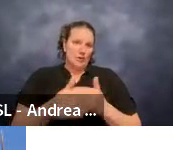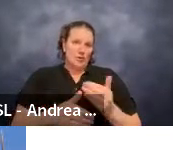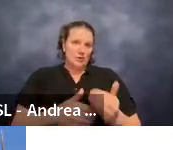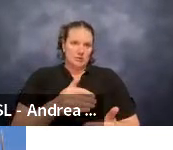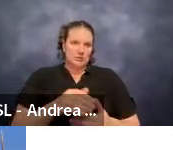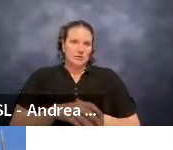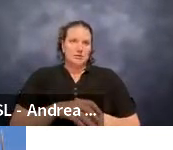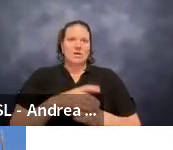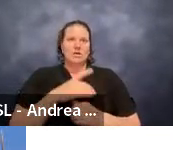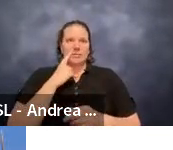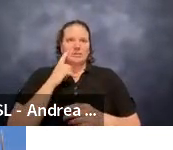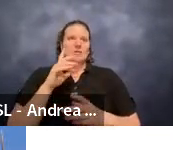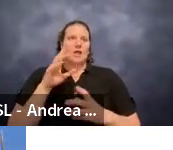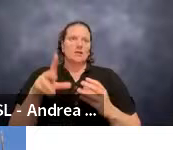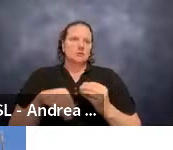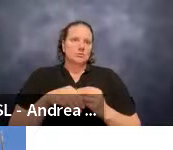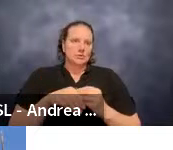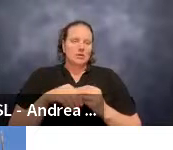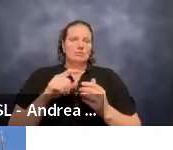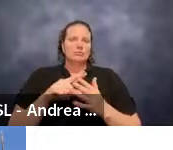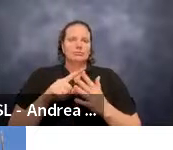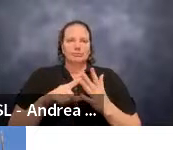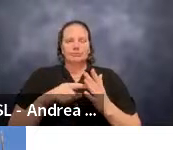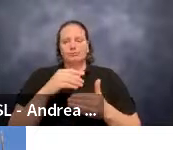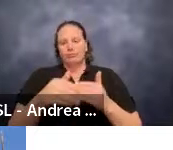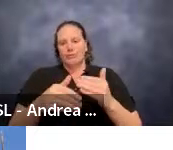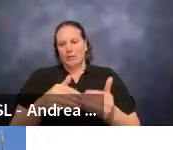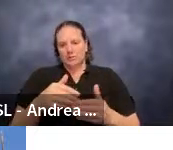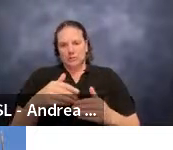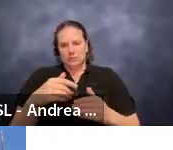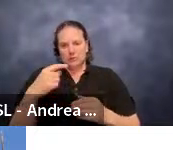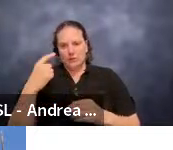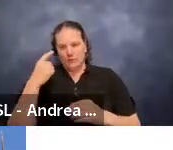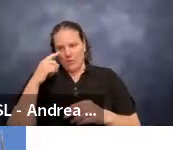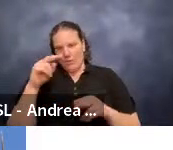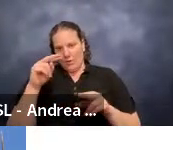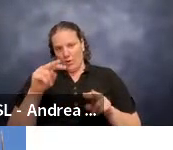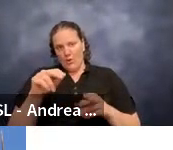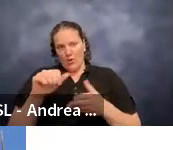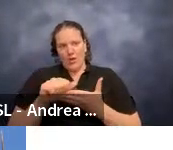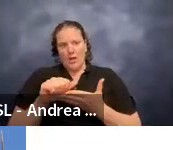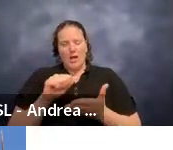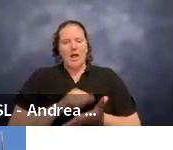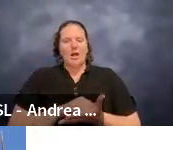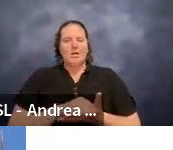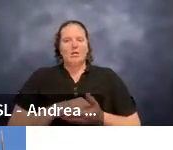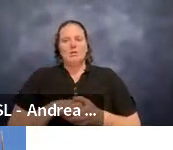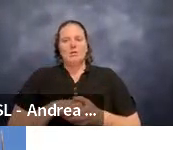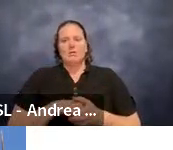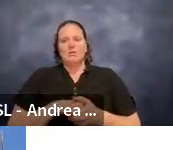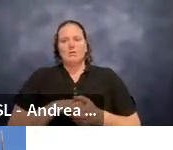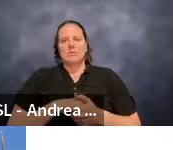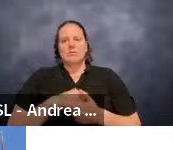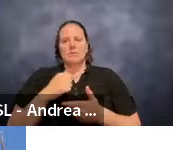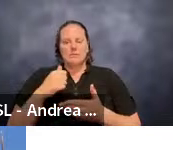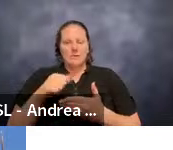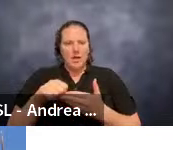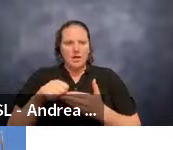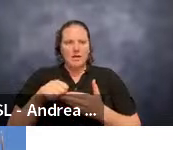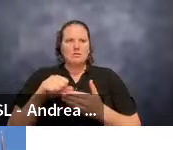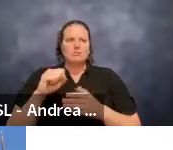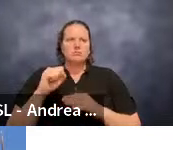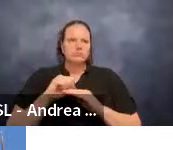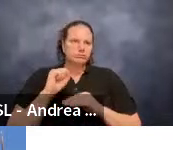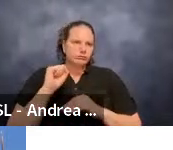all of the extra process it takes to look up the account and mail and the postage